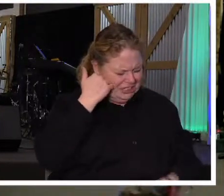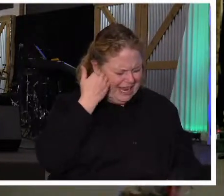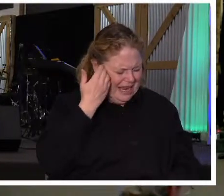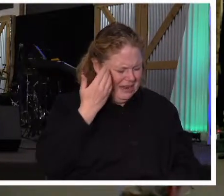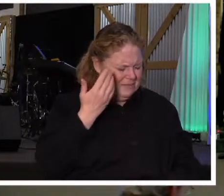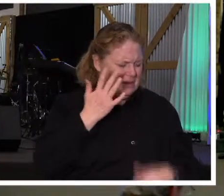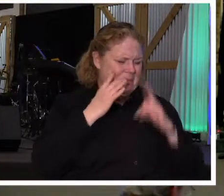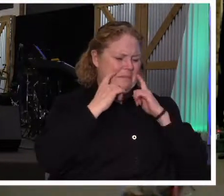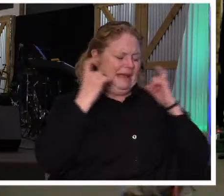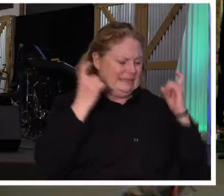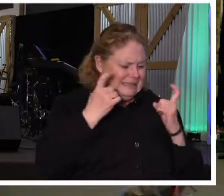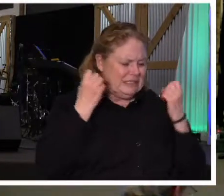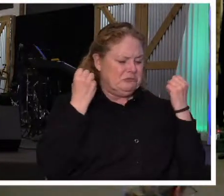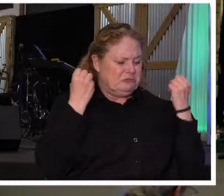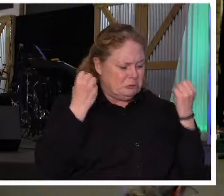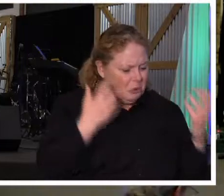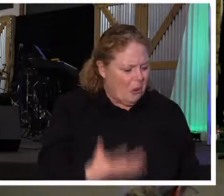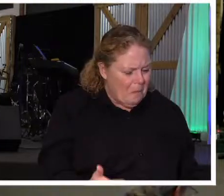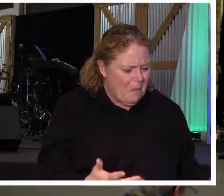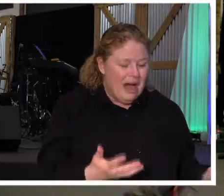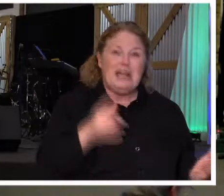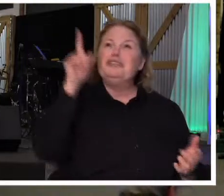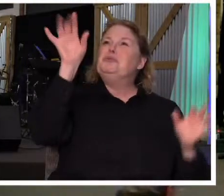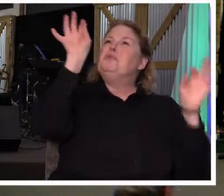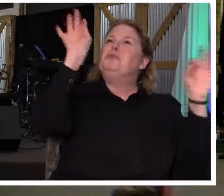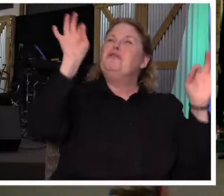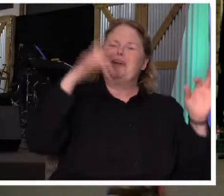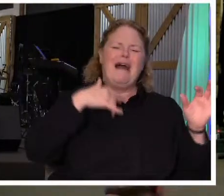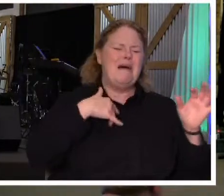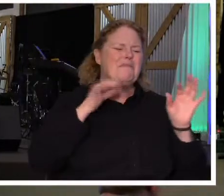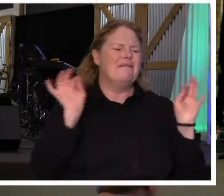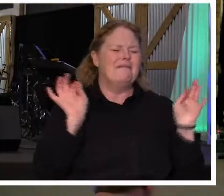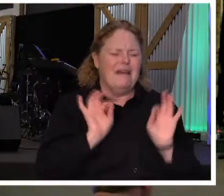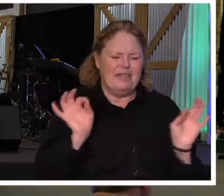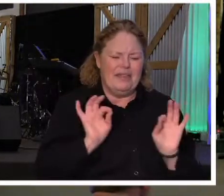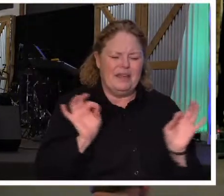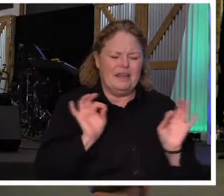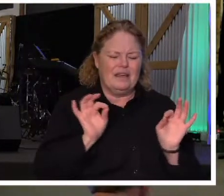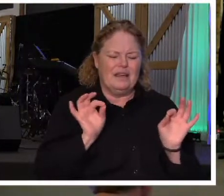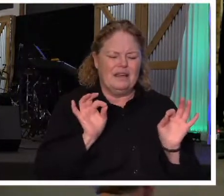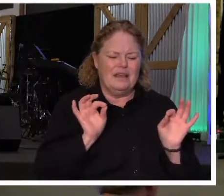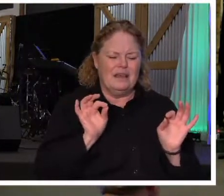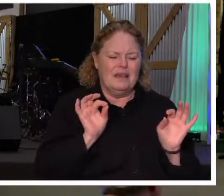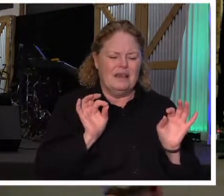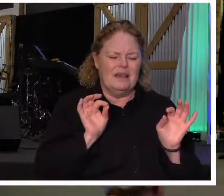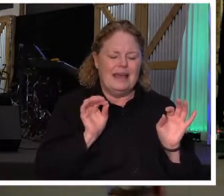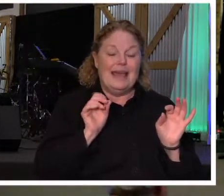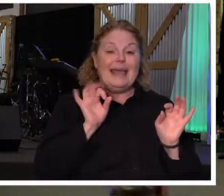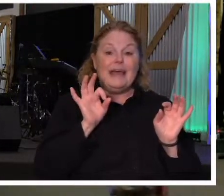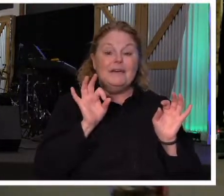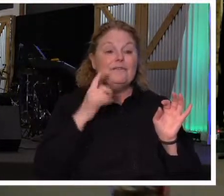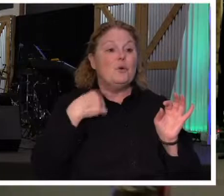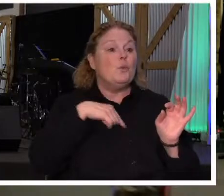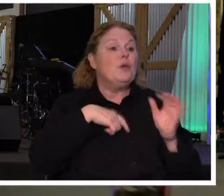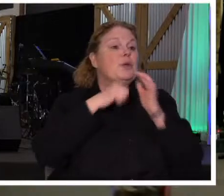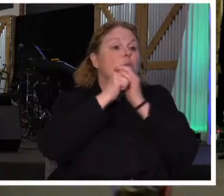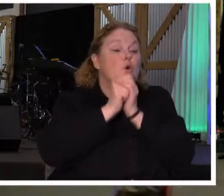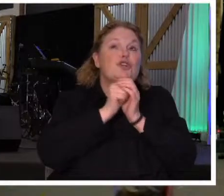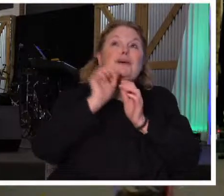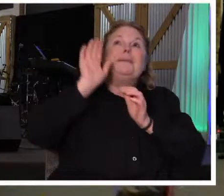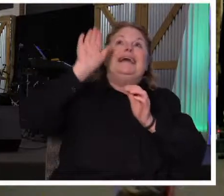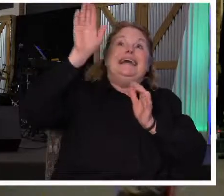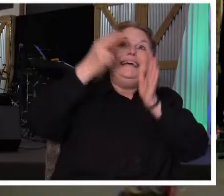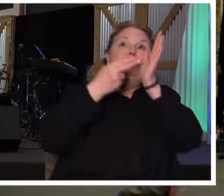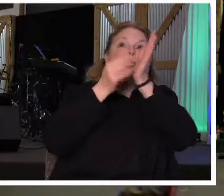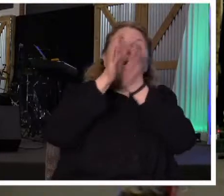are away from the perfection of God's grace. And anyone who worships God's holiness is loving God